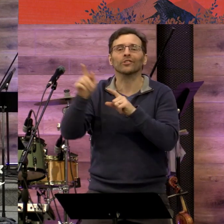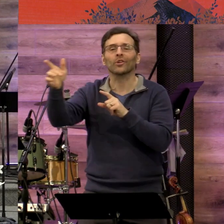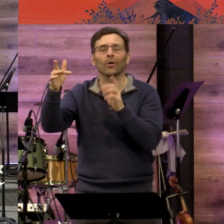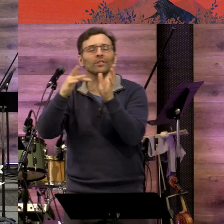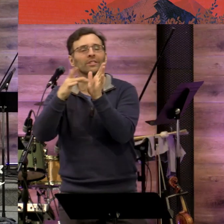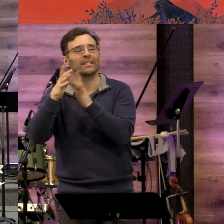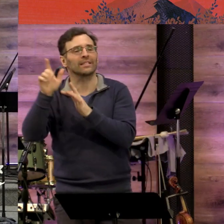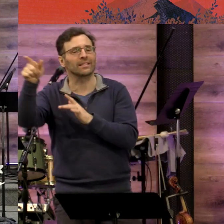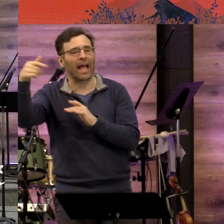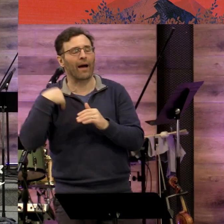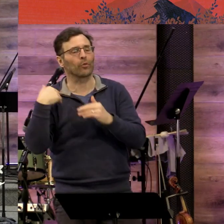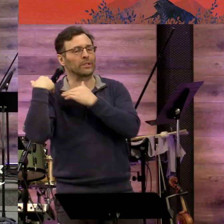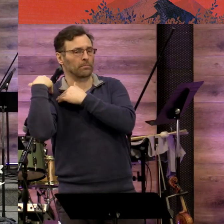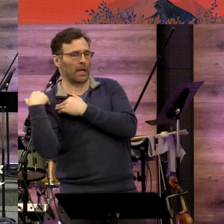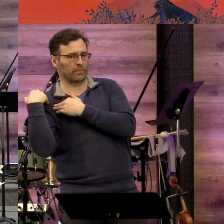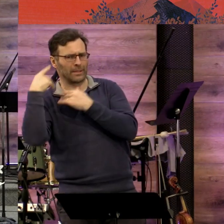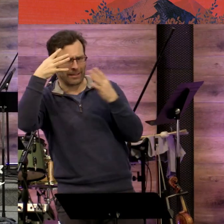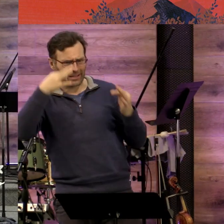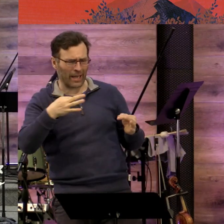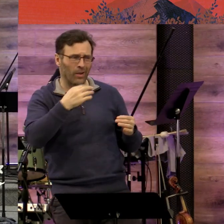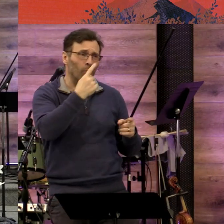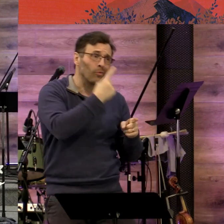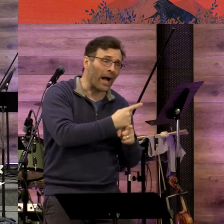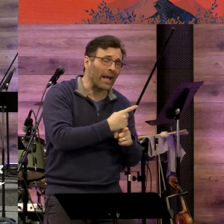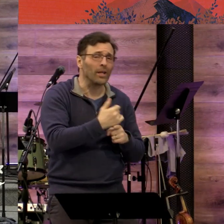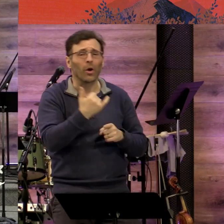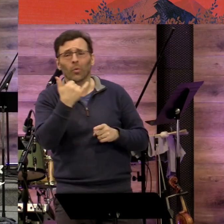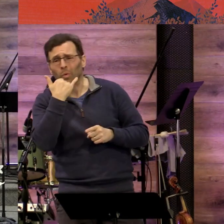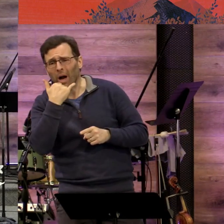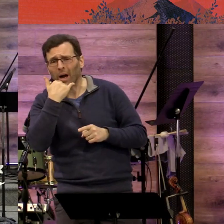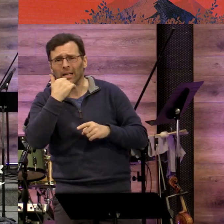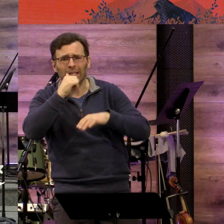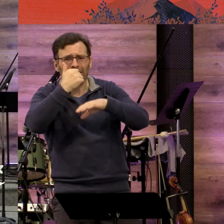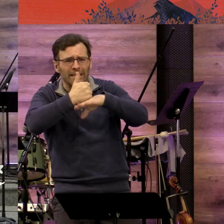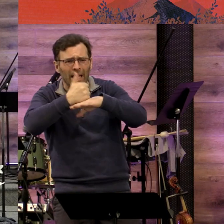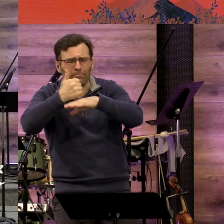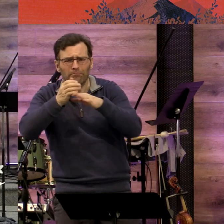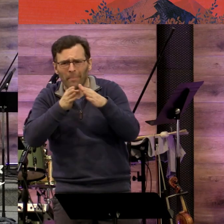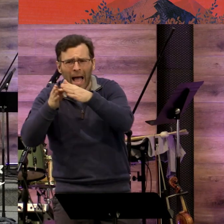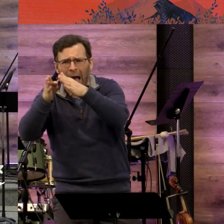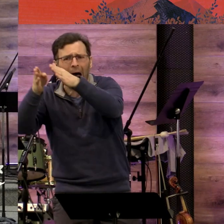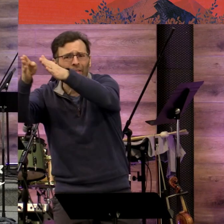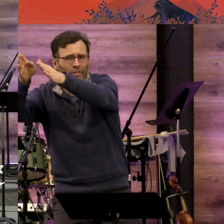the responsibility of determining what is right and wrong and setting the right path.